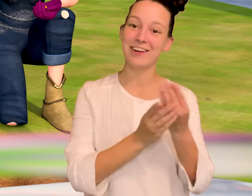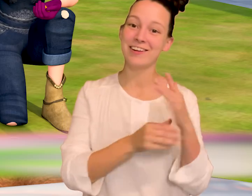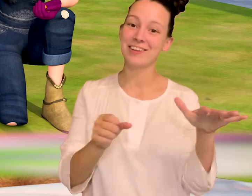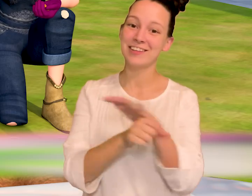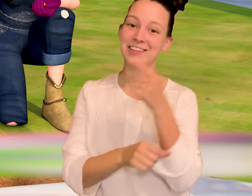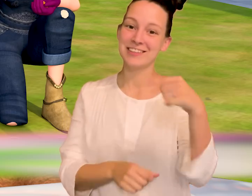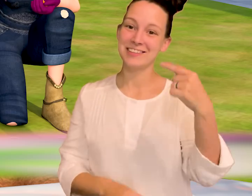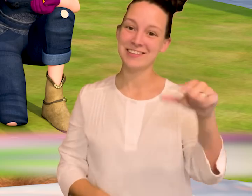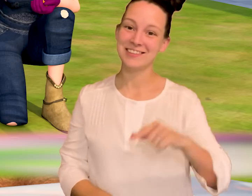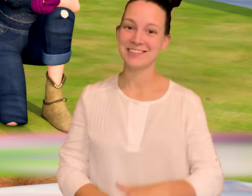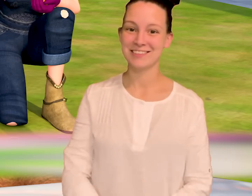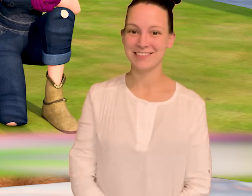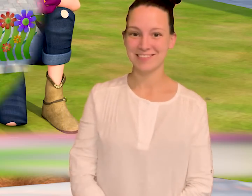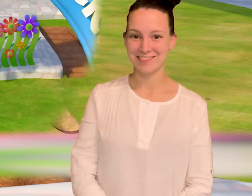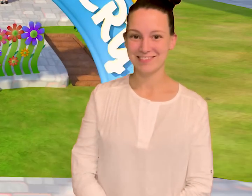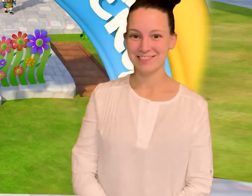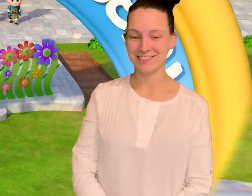Garden full of